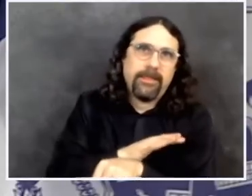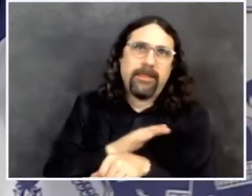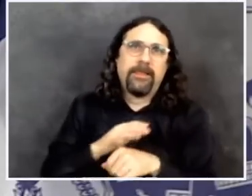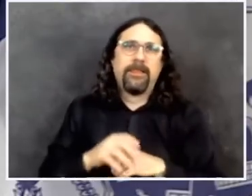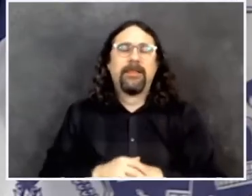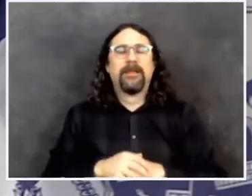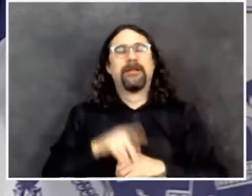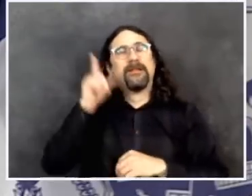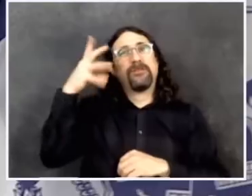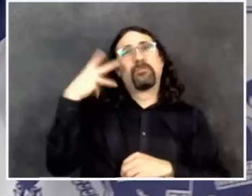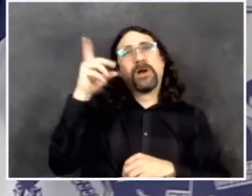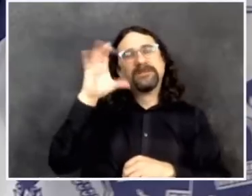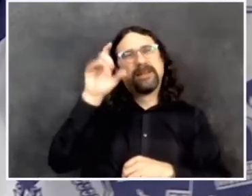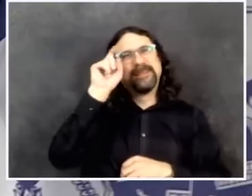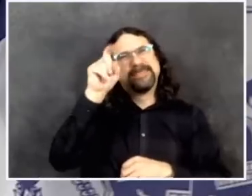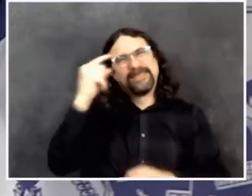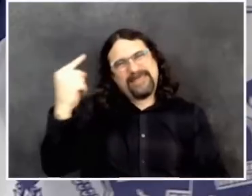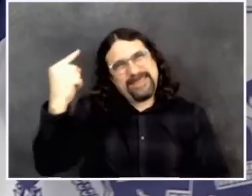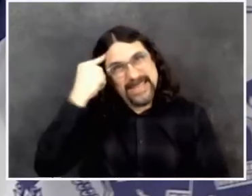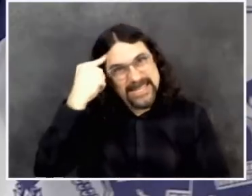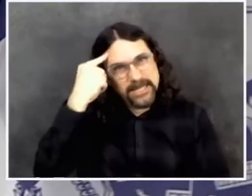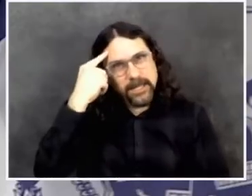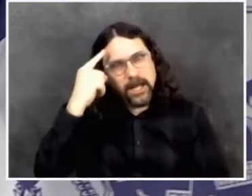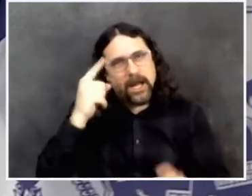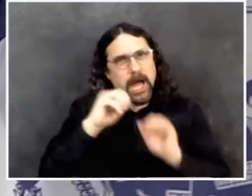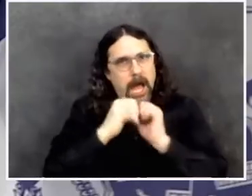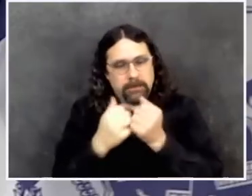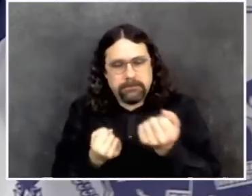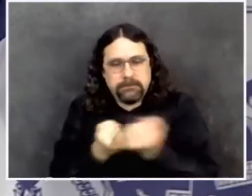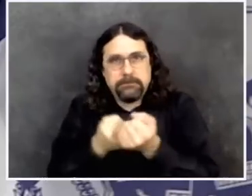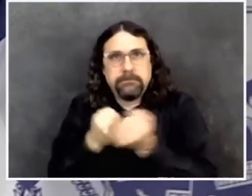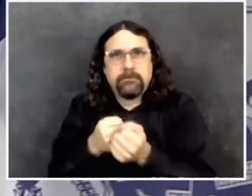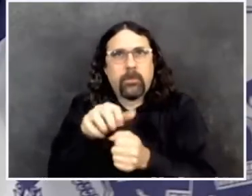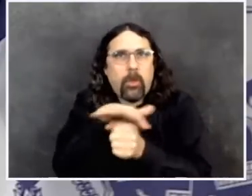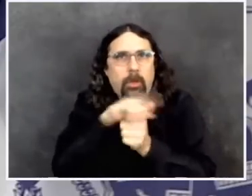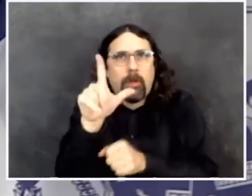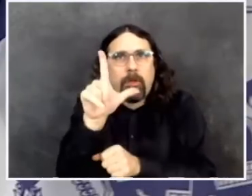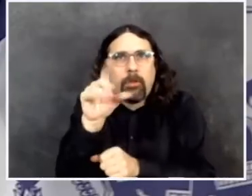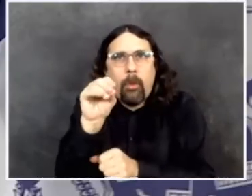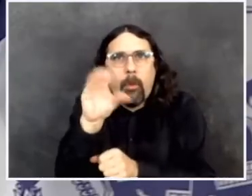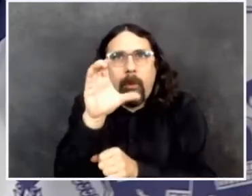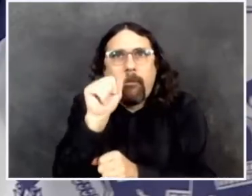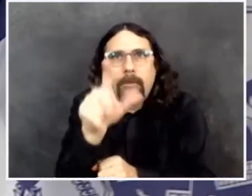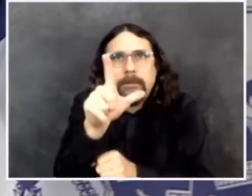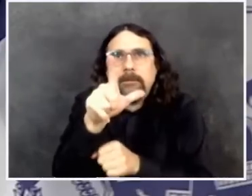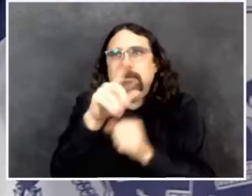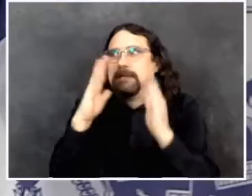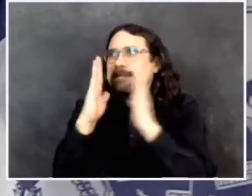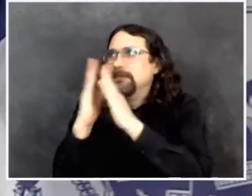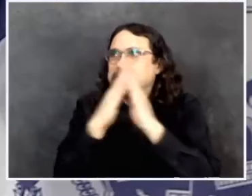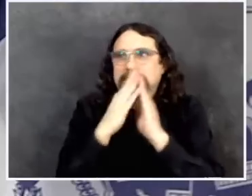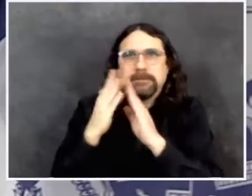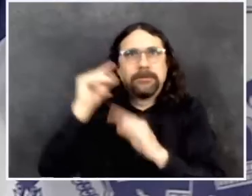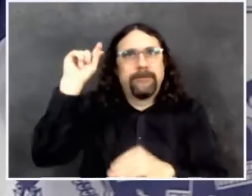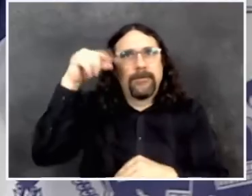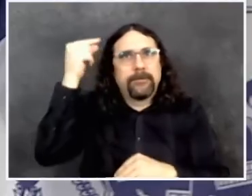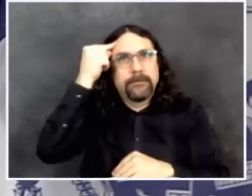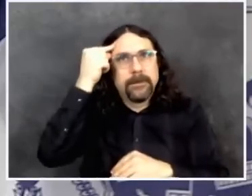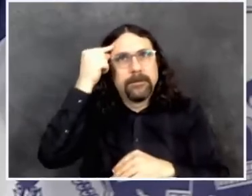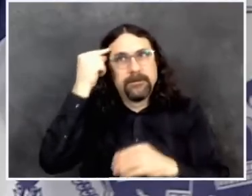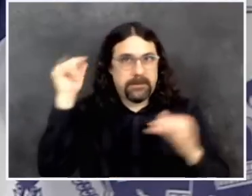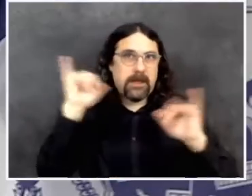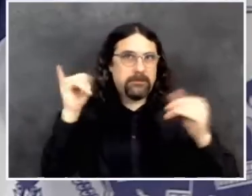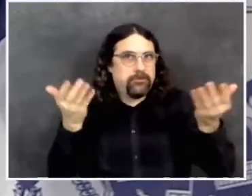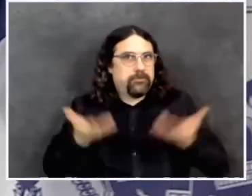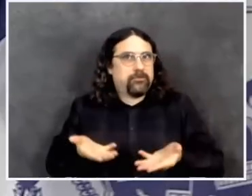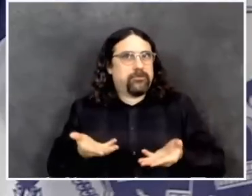move forward to that restart of the economy. The House, under the leadership of Speaker Pelosi, is